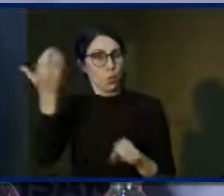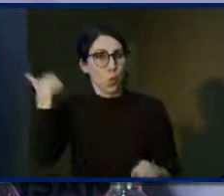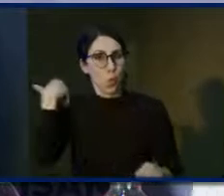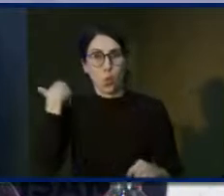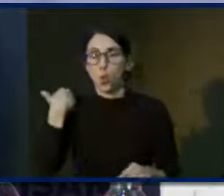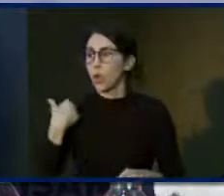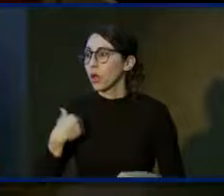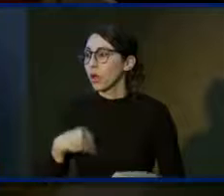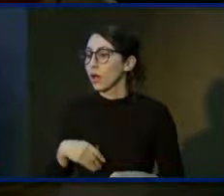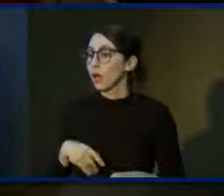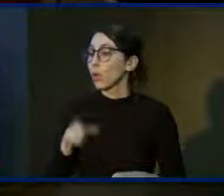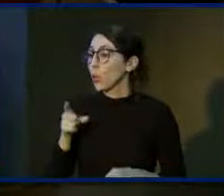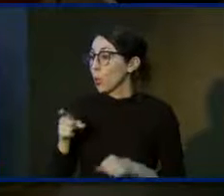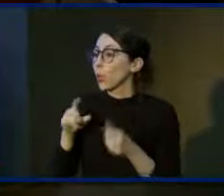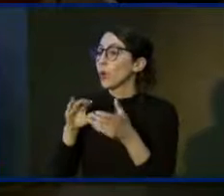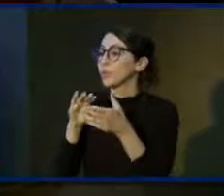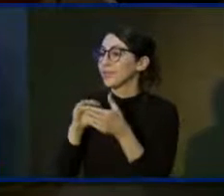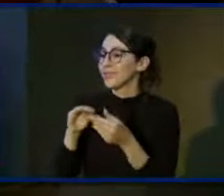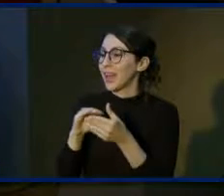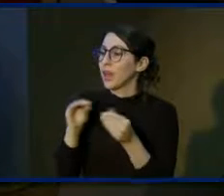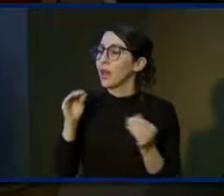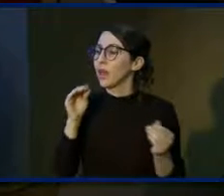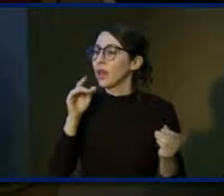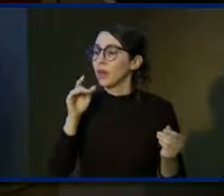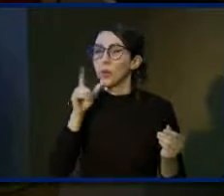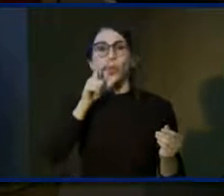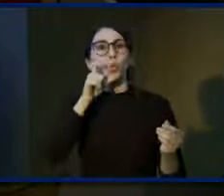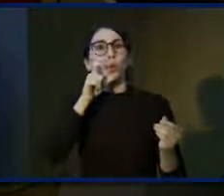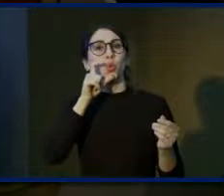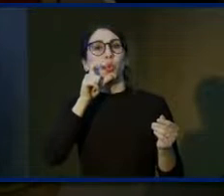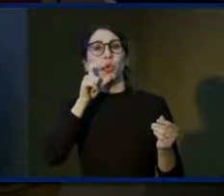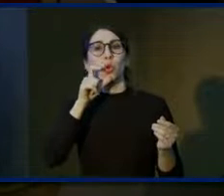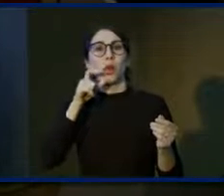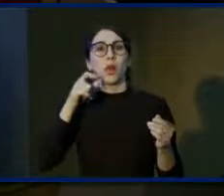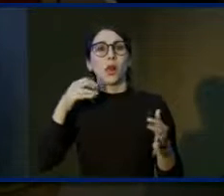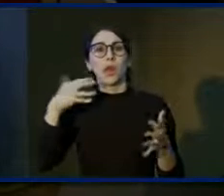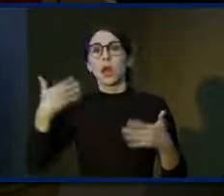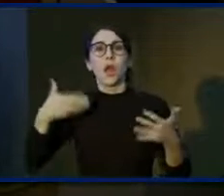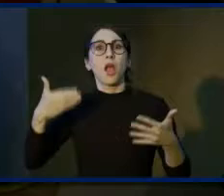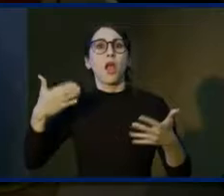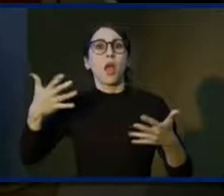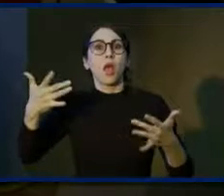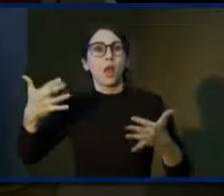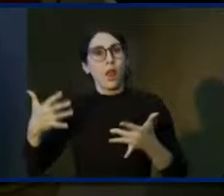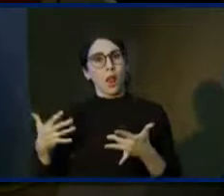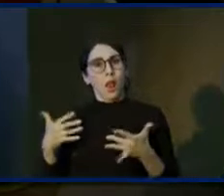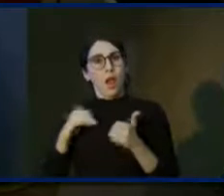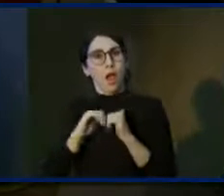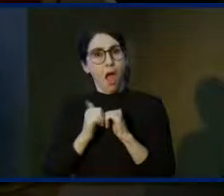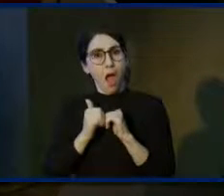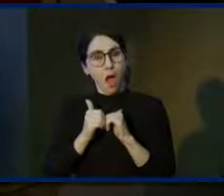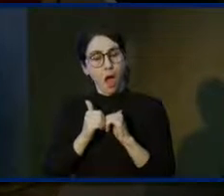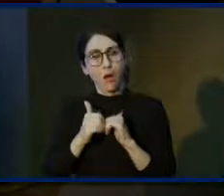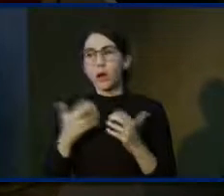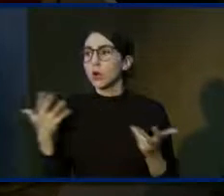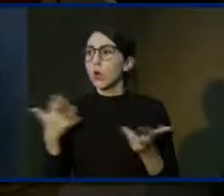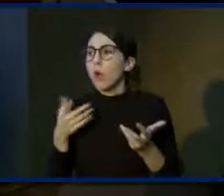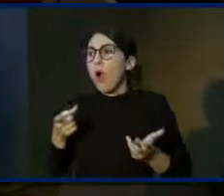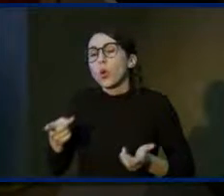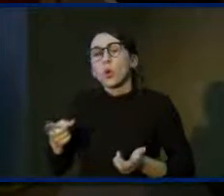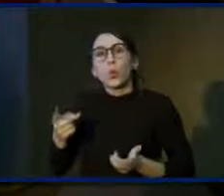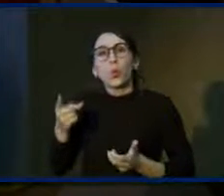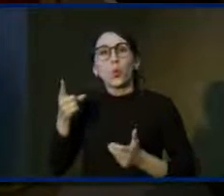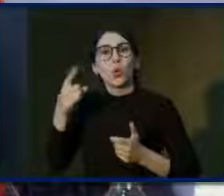asked the question, who dropped the baton? As you observe us and the generations today, what do you think took our attention away from the